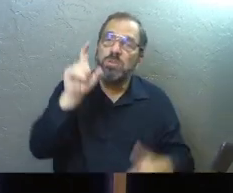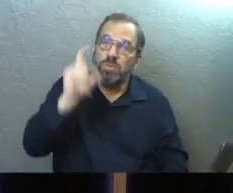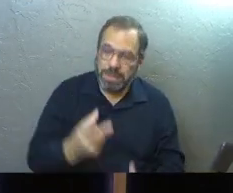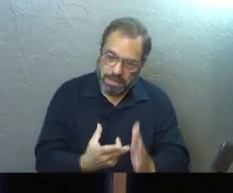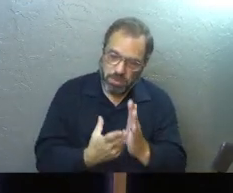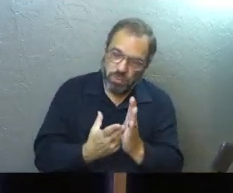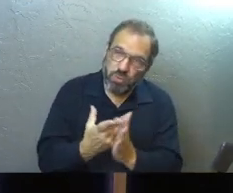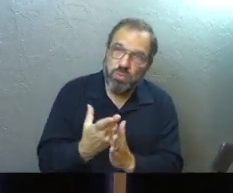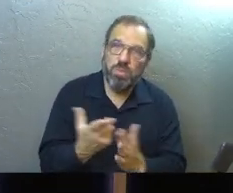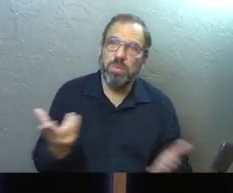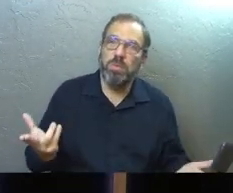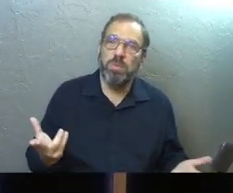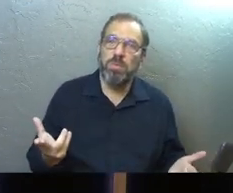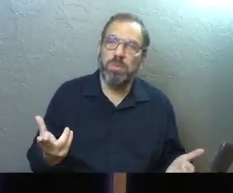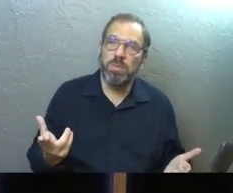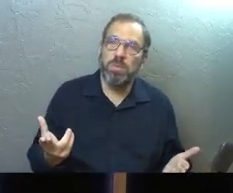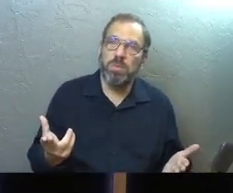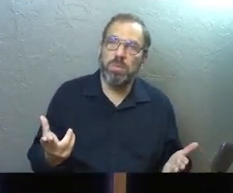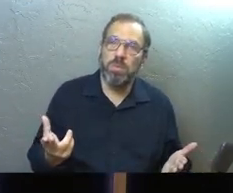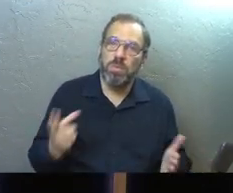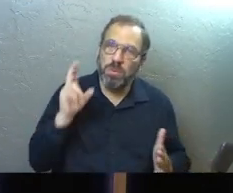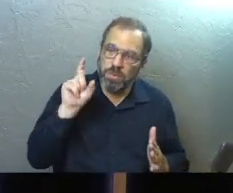truth there.